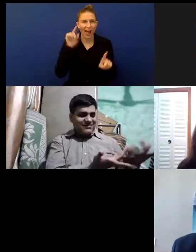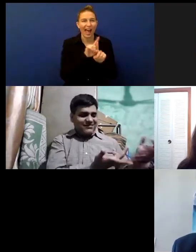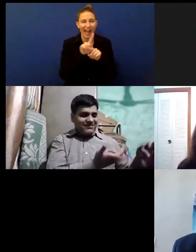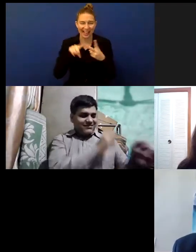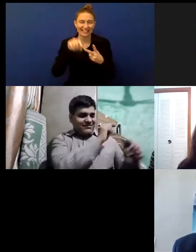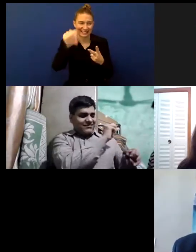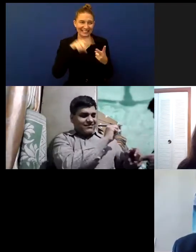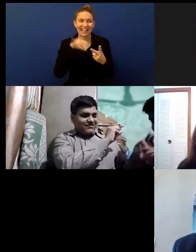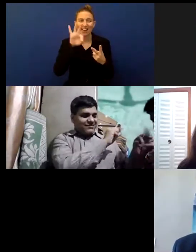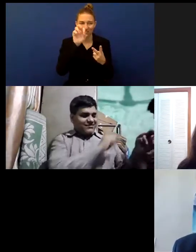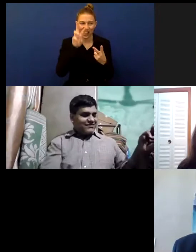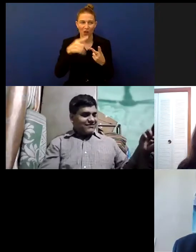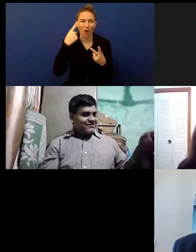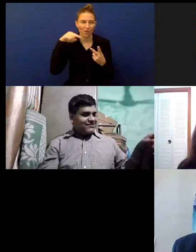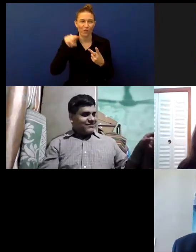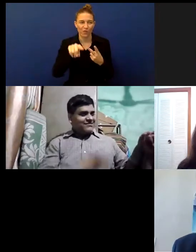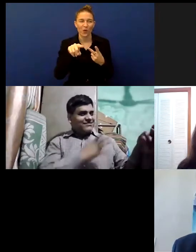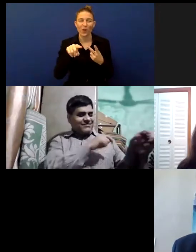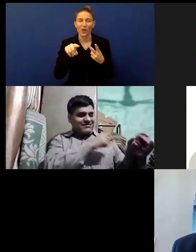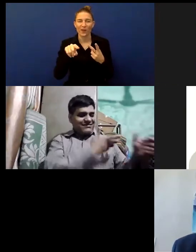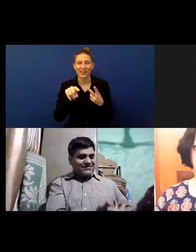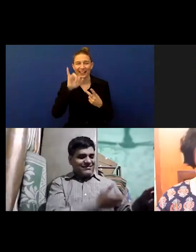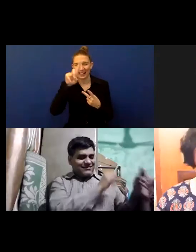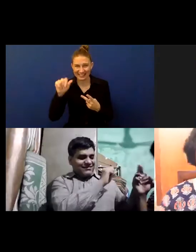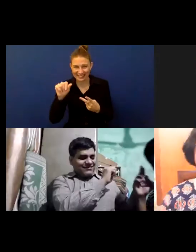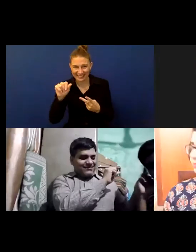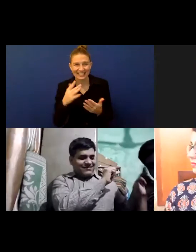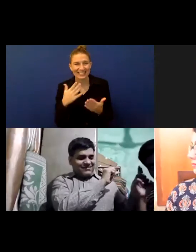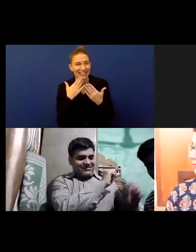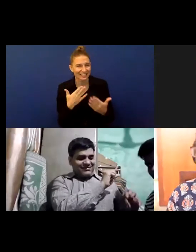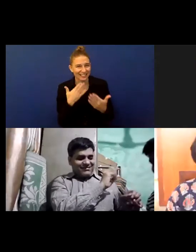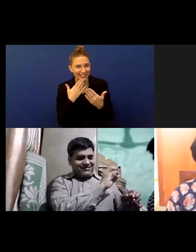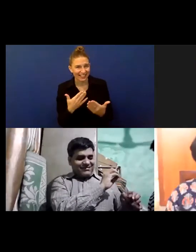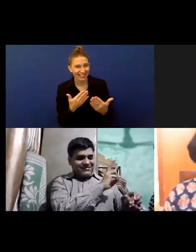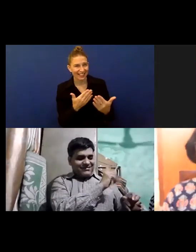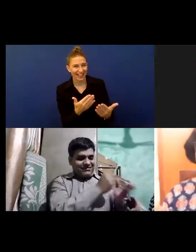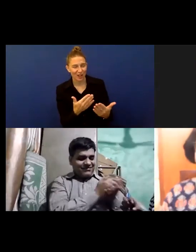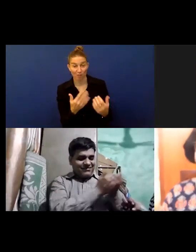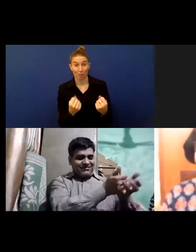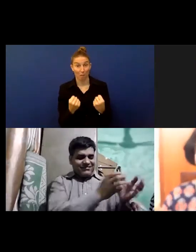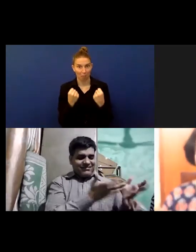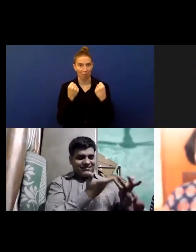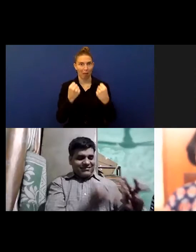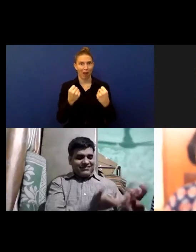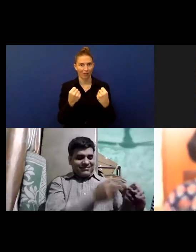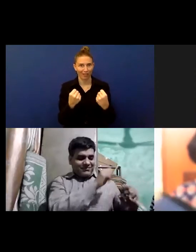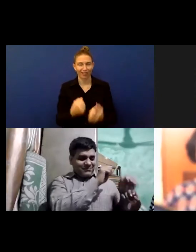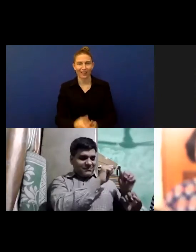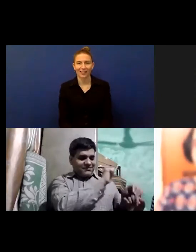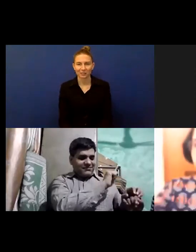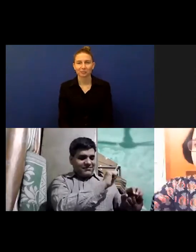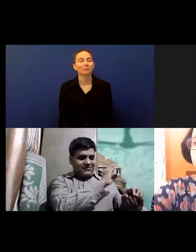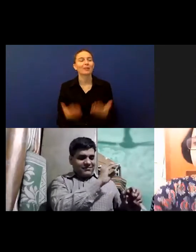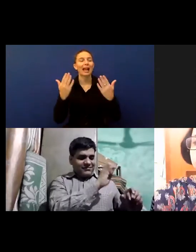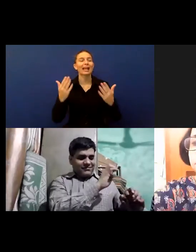International Federation of Hard of Hearing People. Thank you very much, that was very powerful. We'll move now